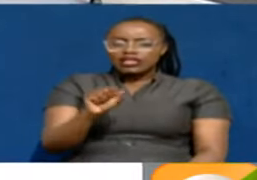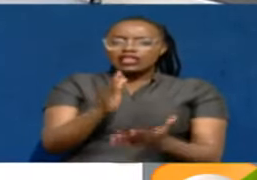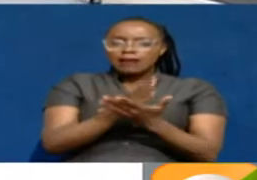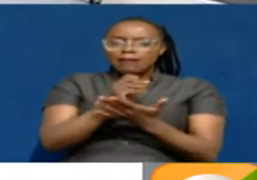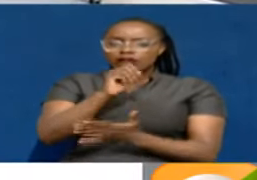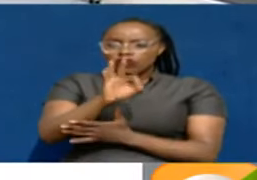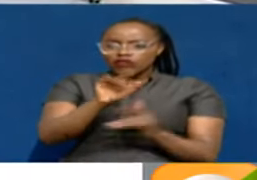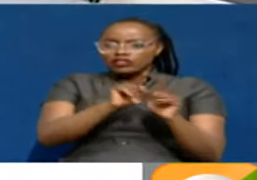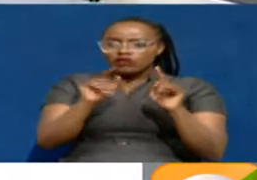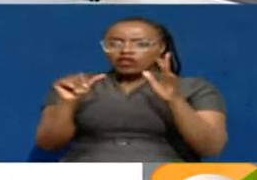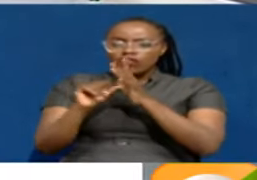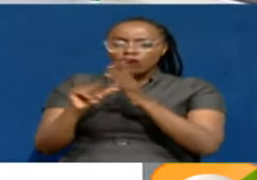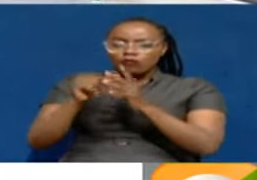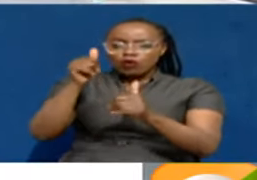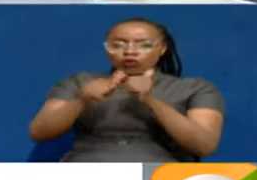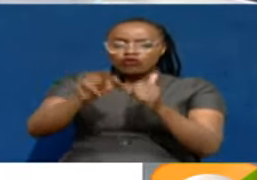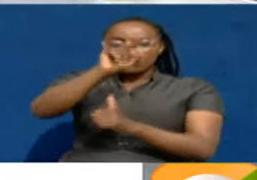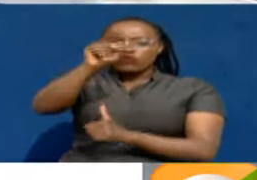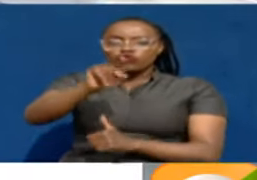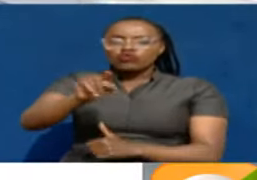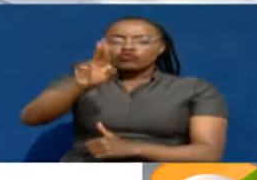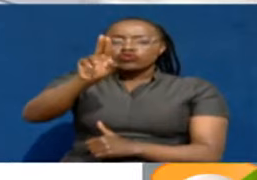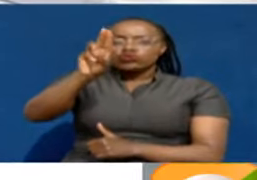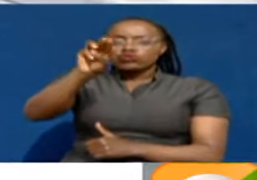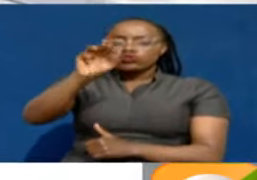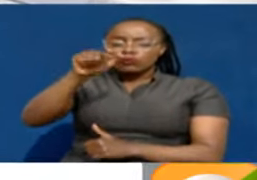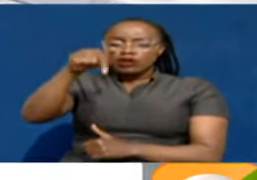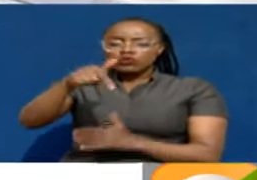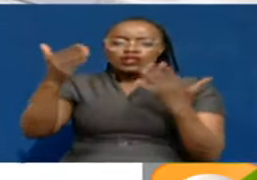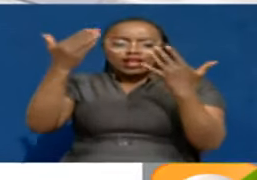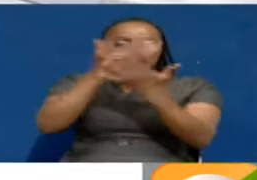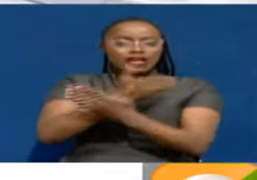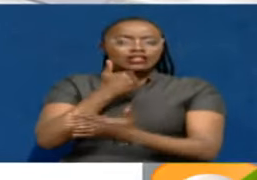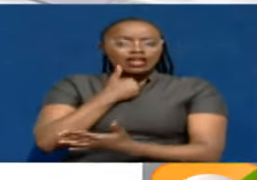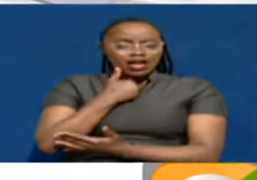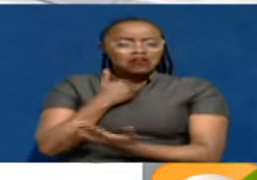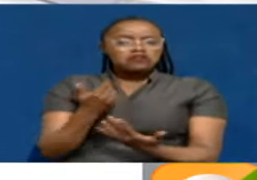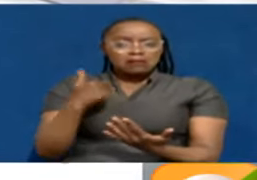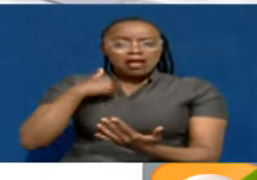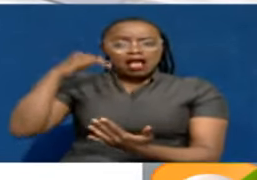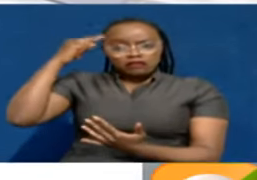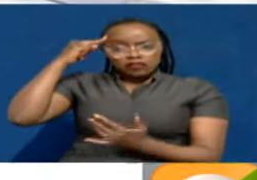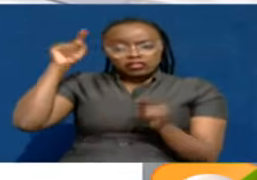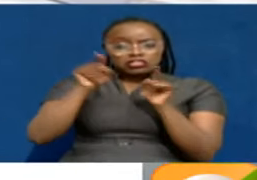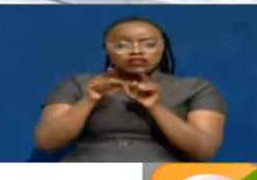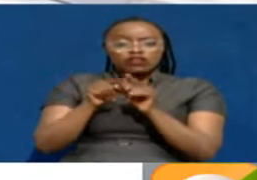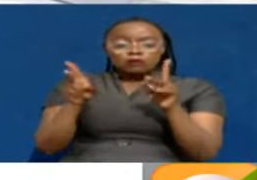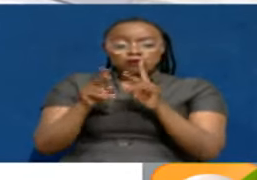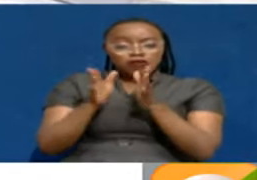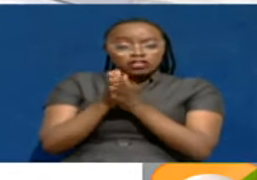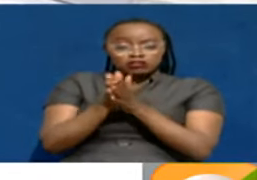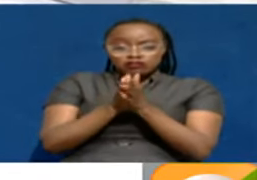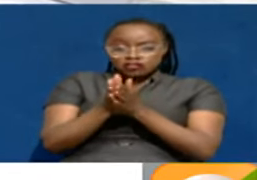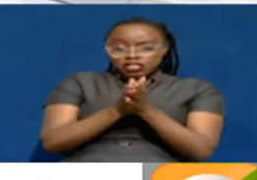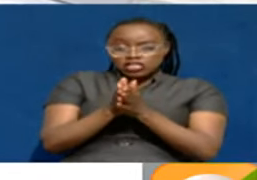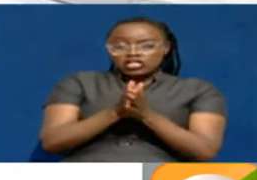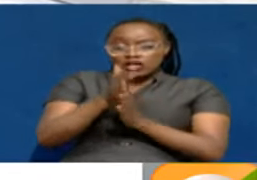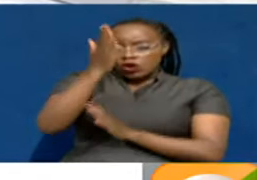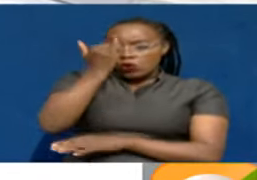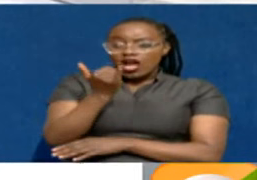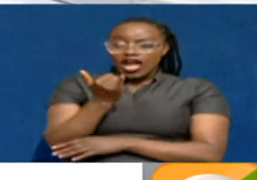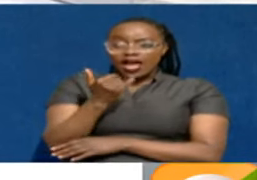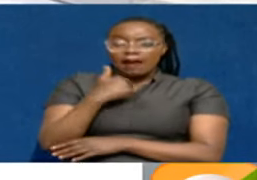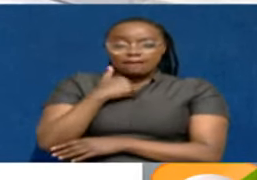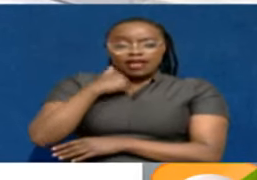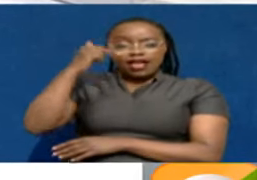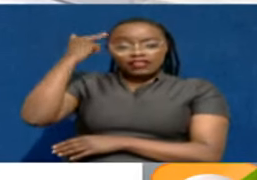the bundle of problems that Zuma has tonight. I think it would be interesting because